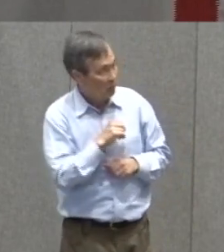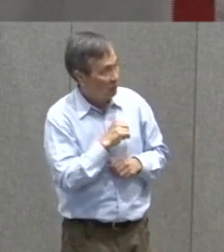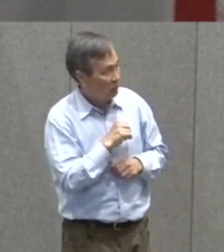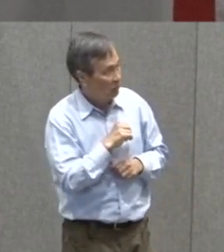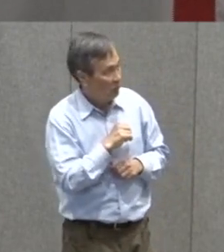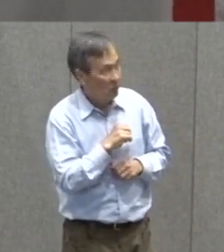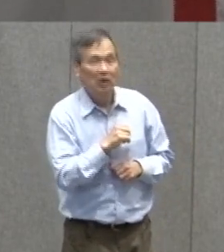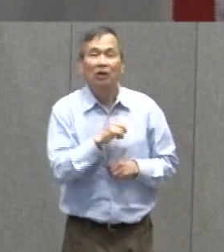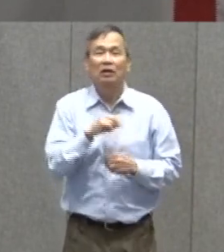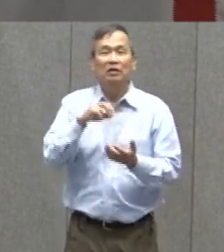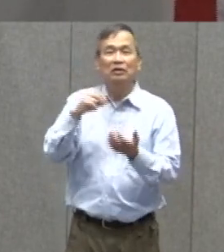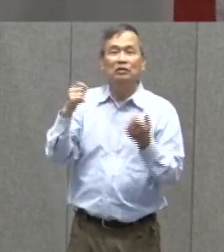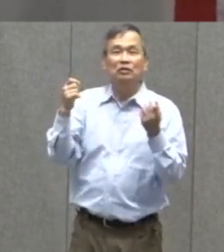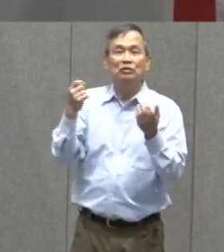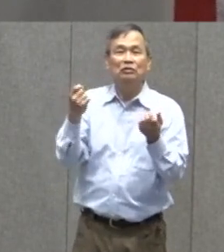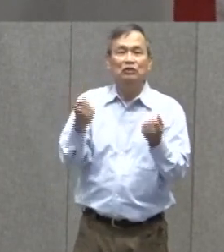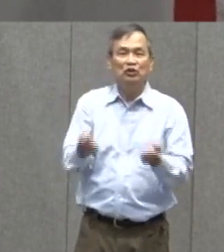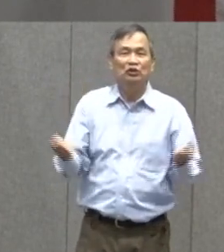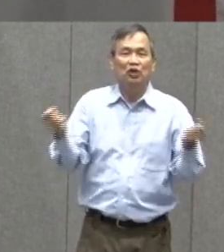jumping.